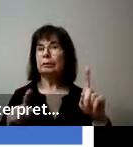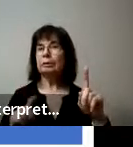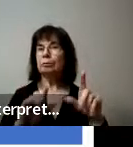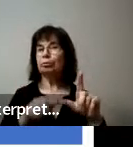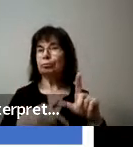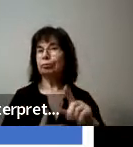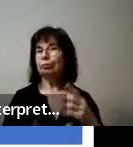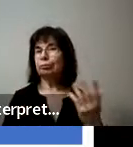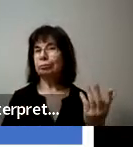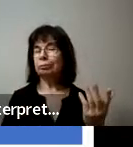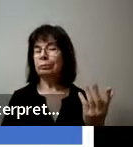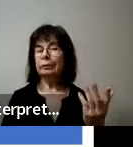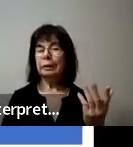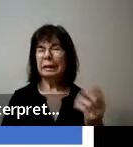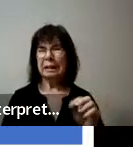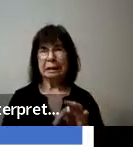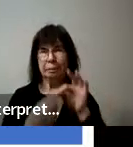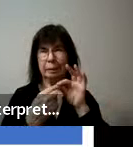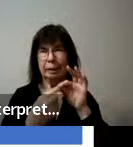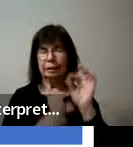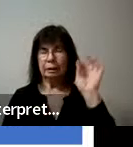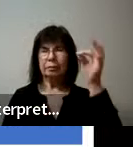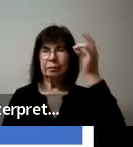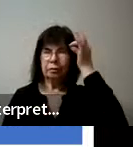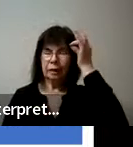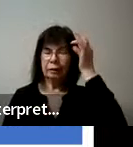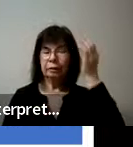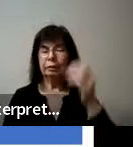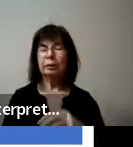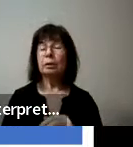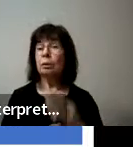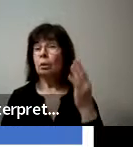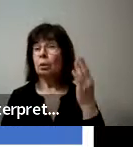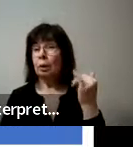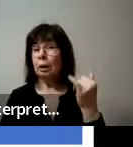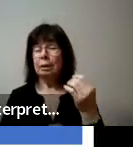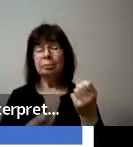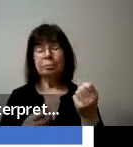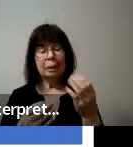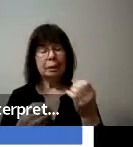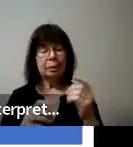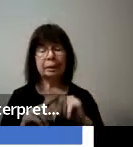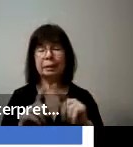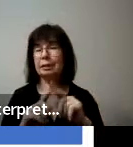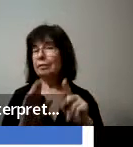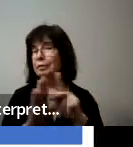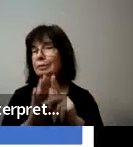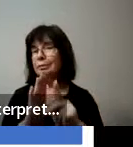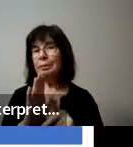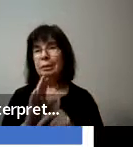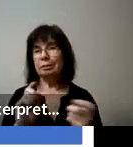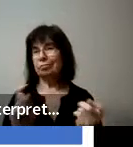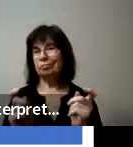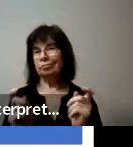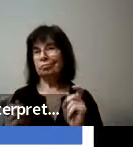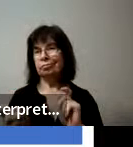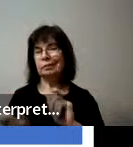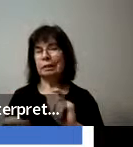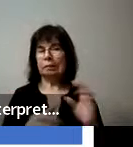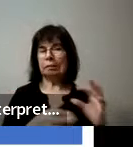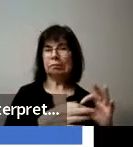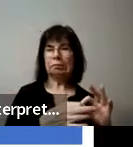federal declarations, because there's just a lot of different policy changes are tied to